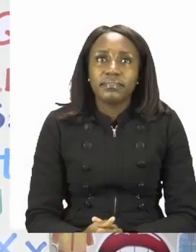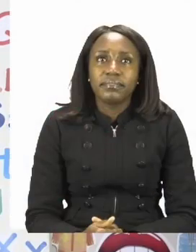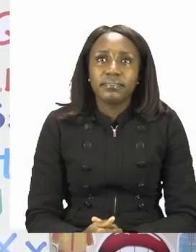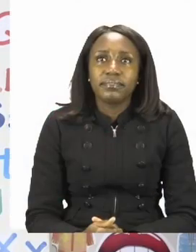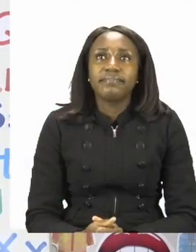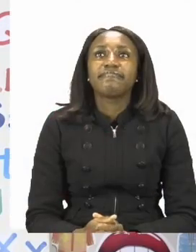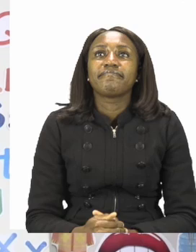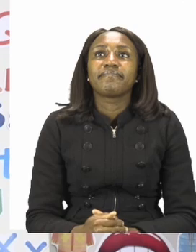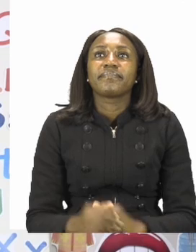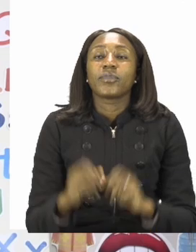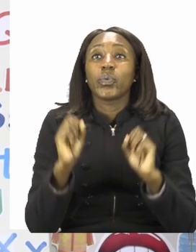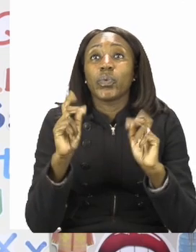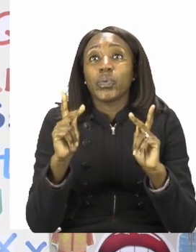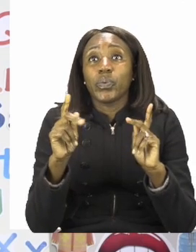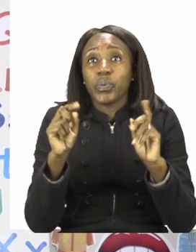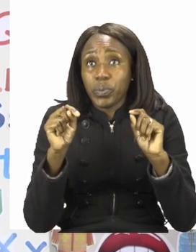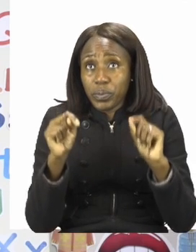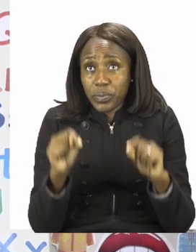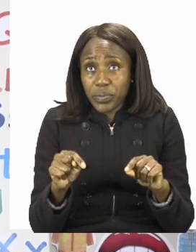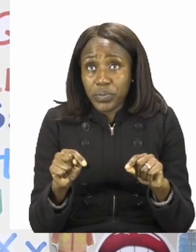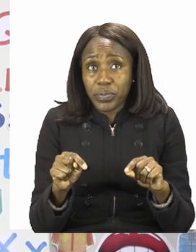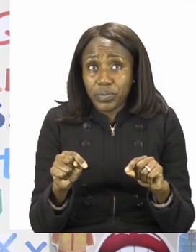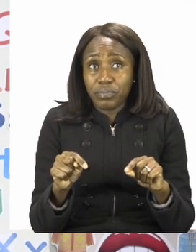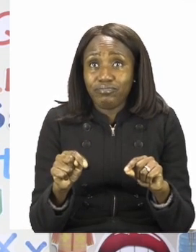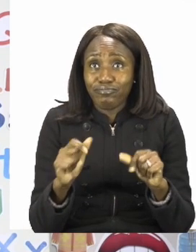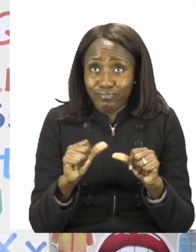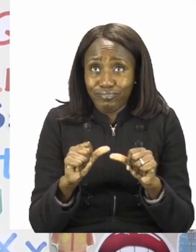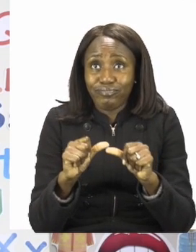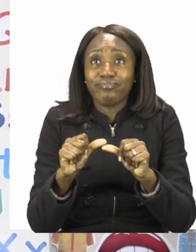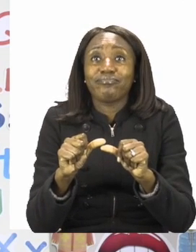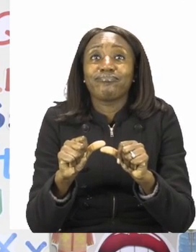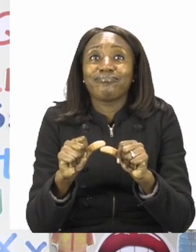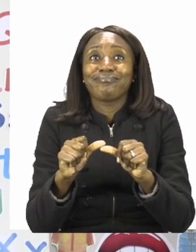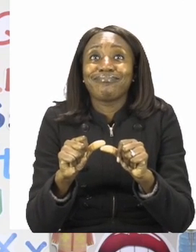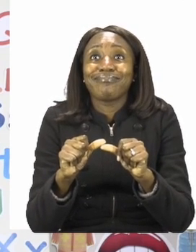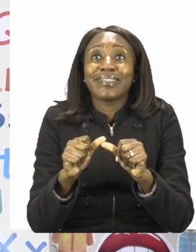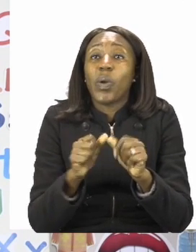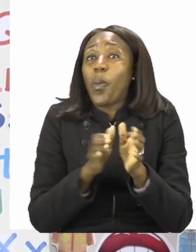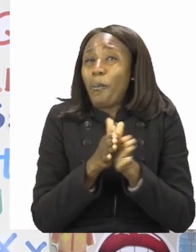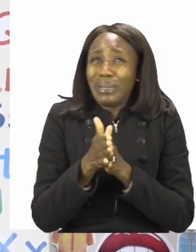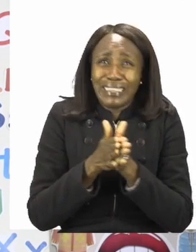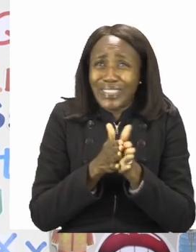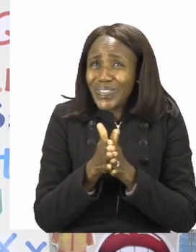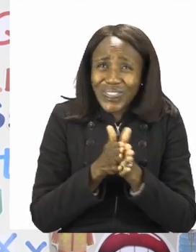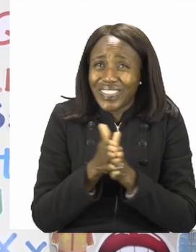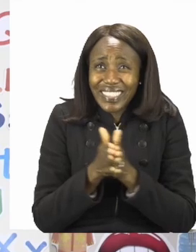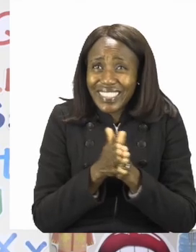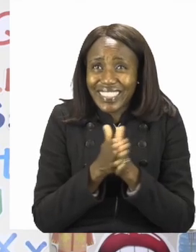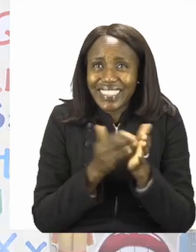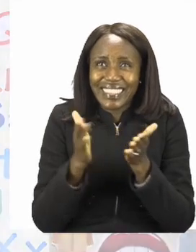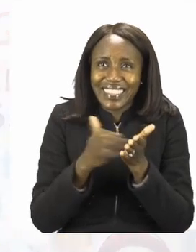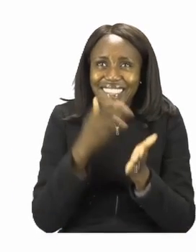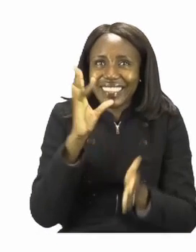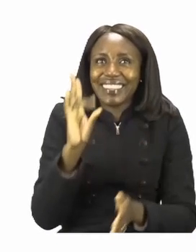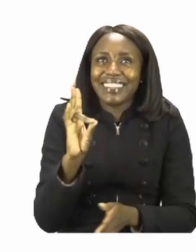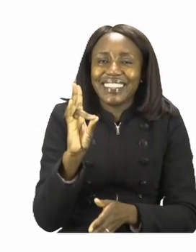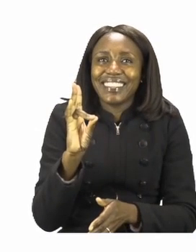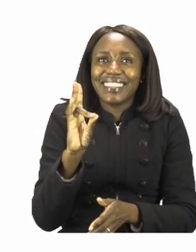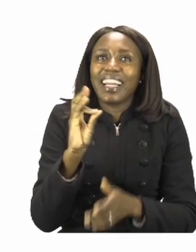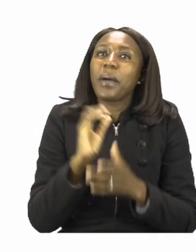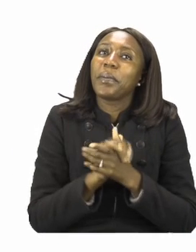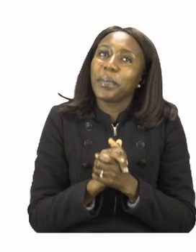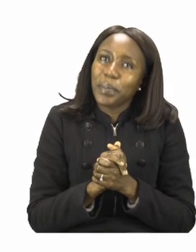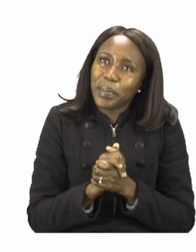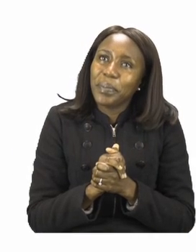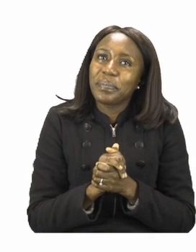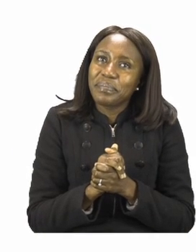For our lesson now, boys and girls, we're going to move on to something exciting on page 7.